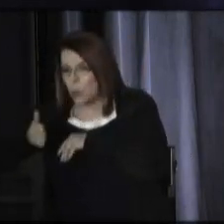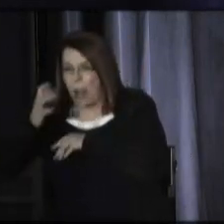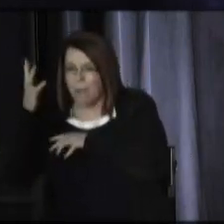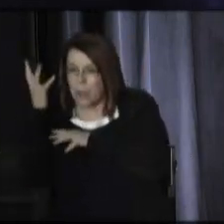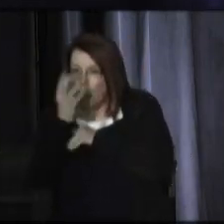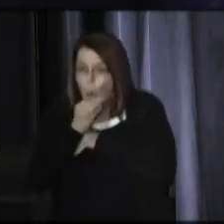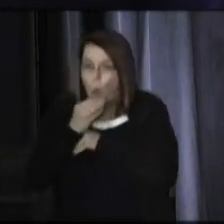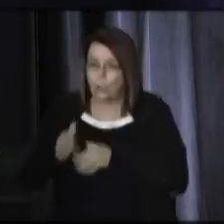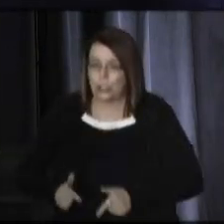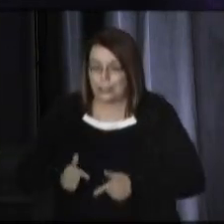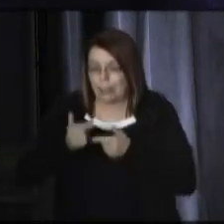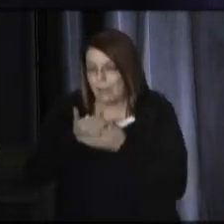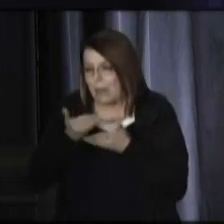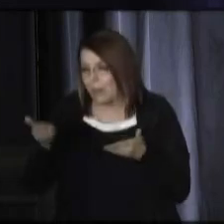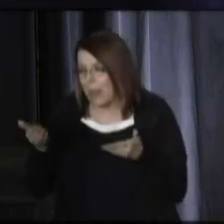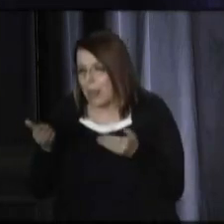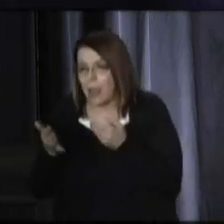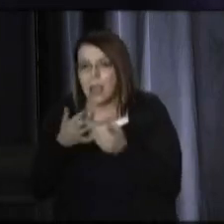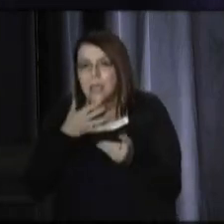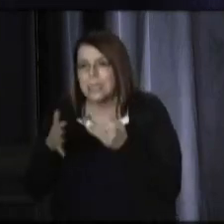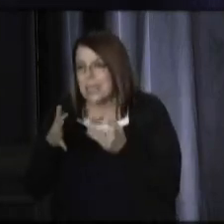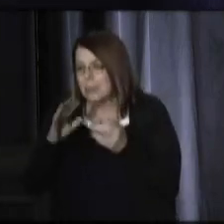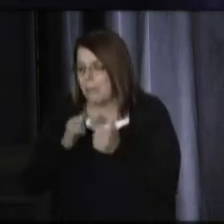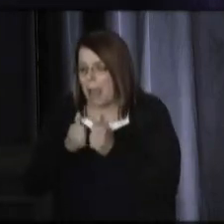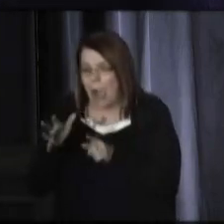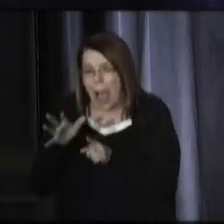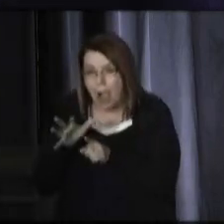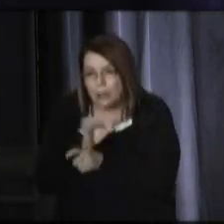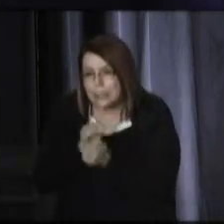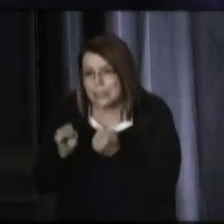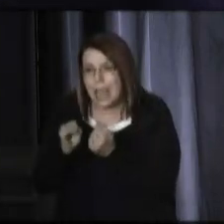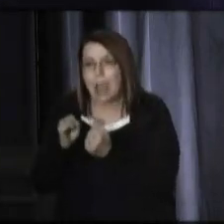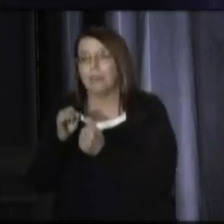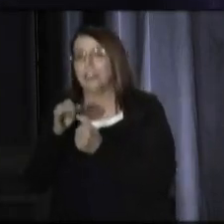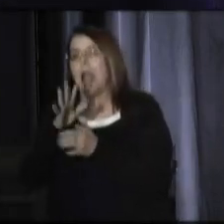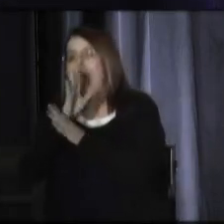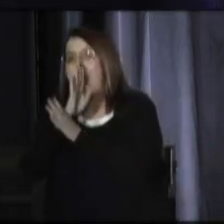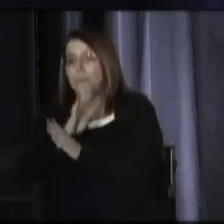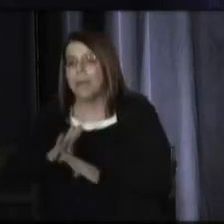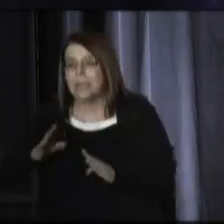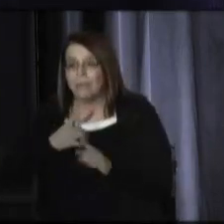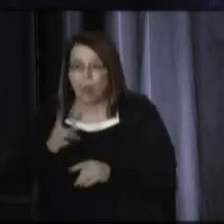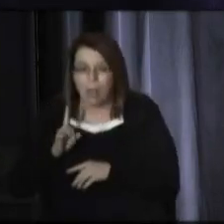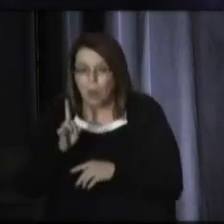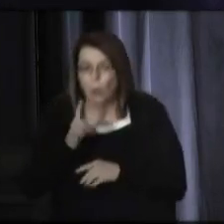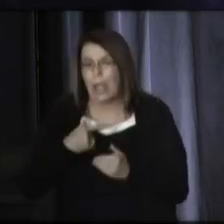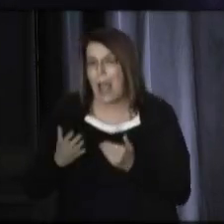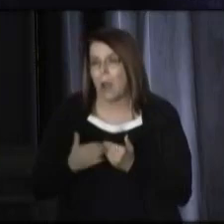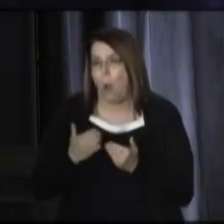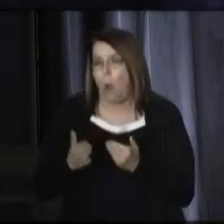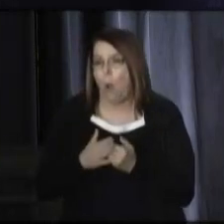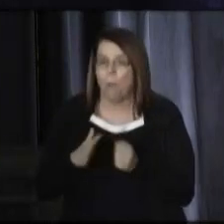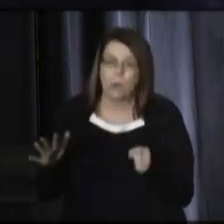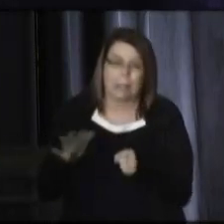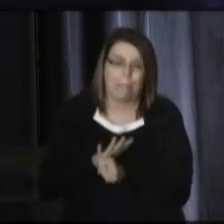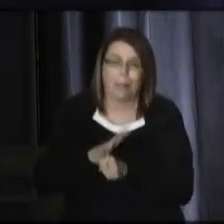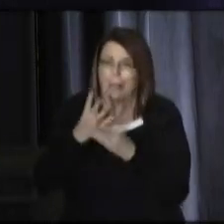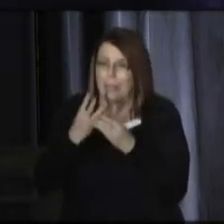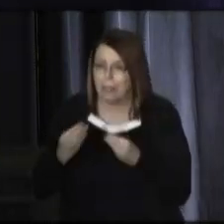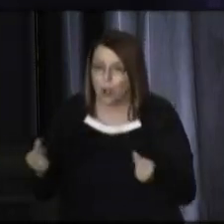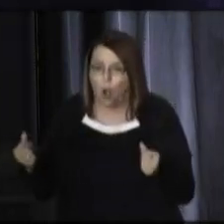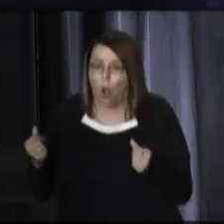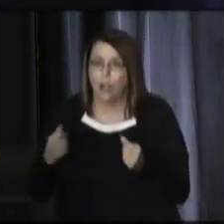Fulbright, saved my life for probably a year and a half. For like the 4 months that I was in the Philippines, I